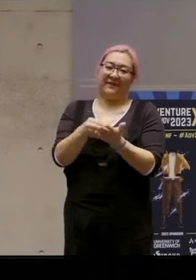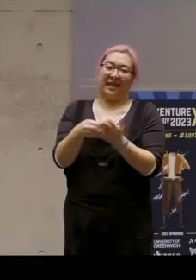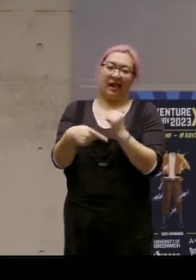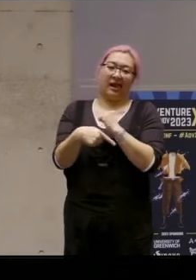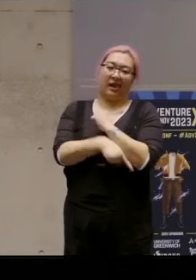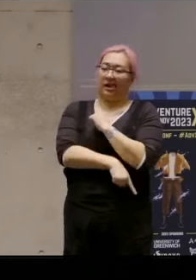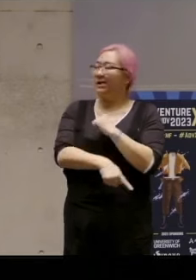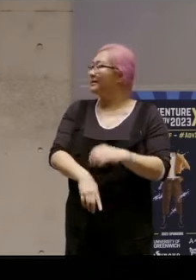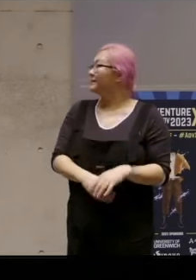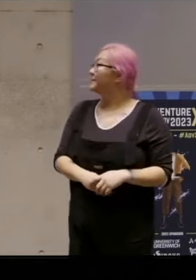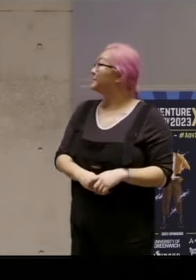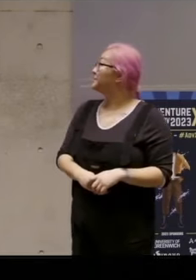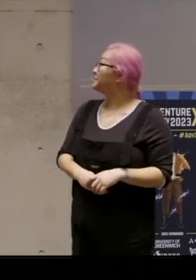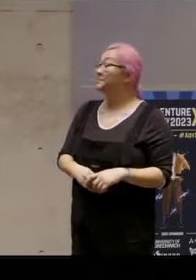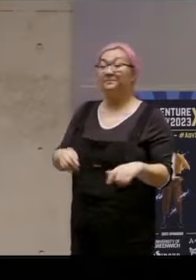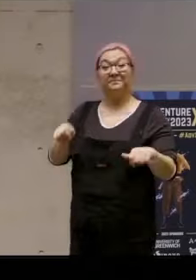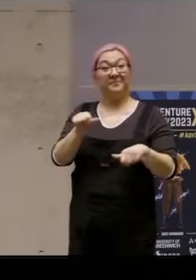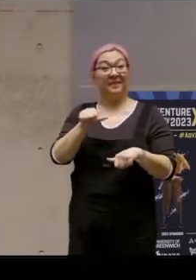And Austria.